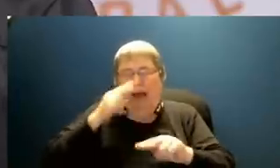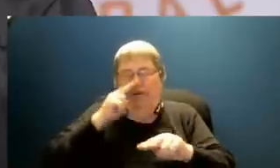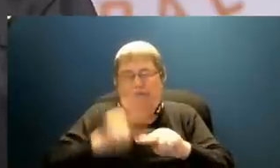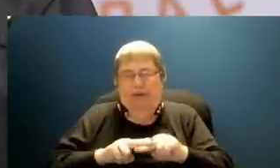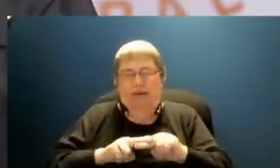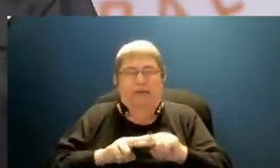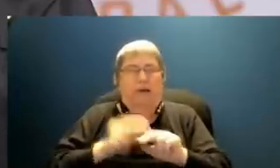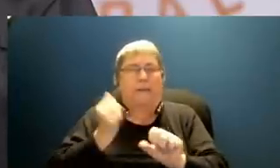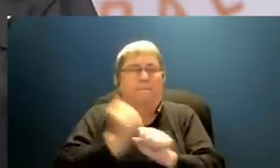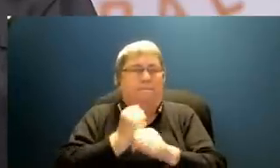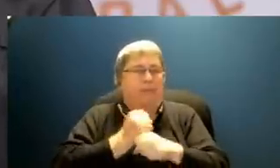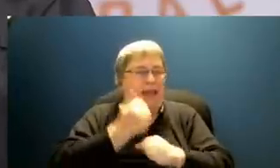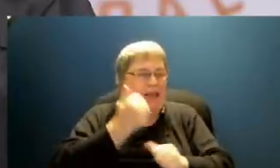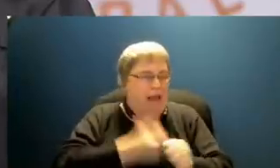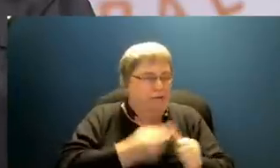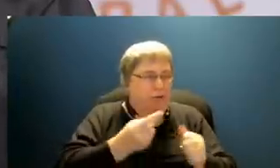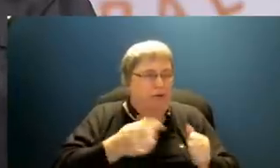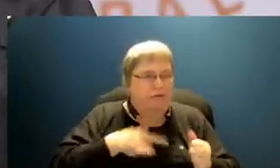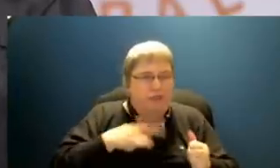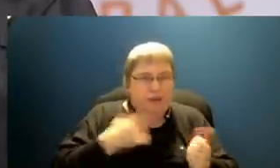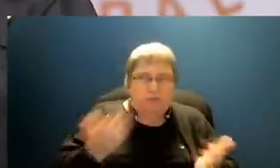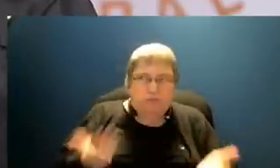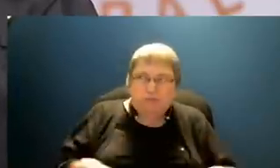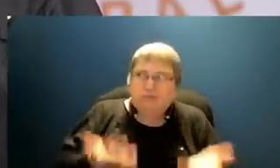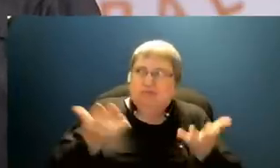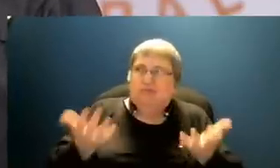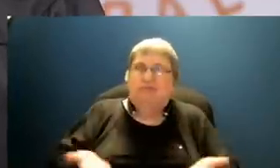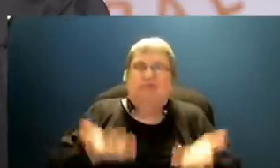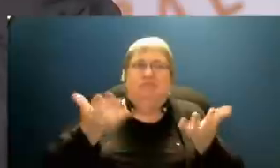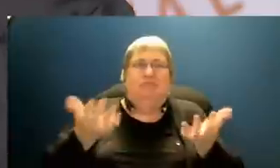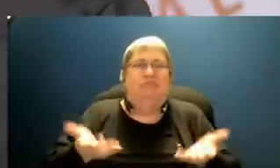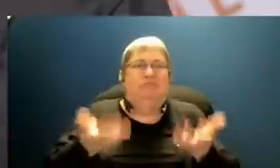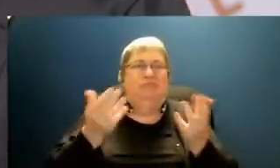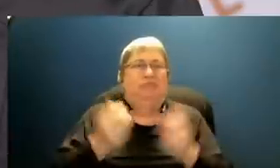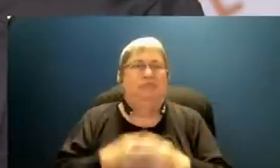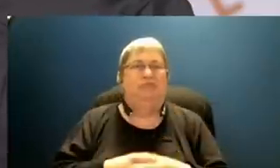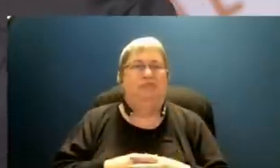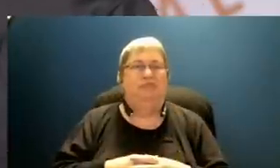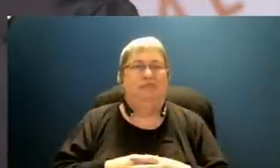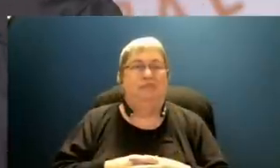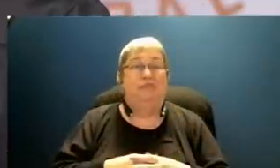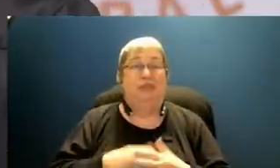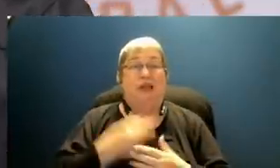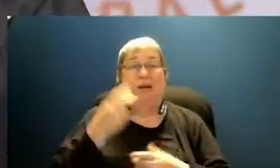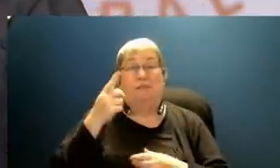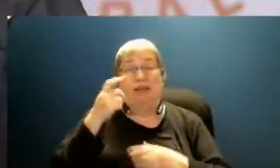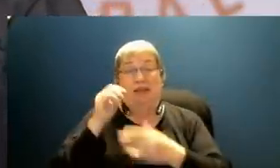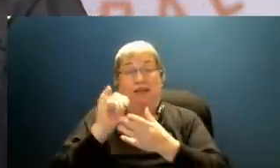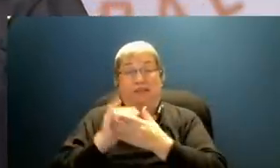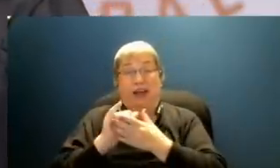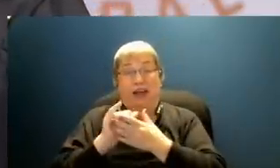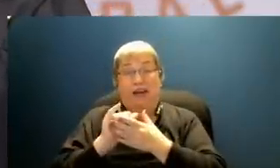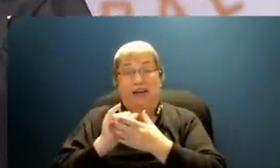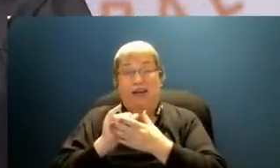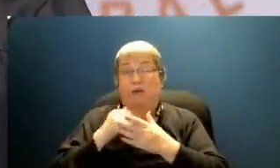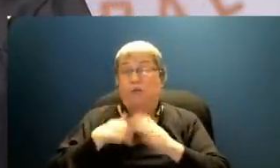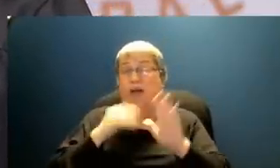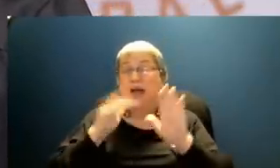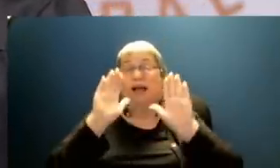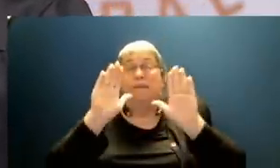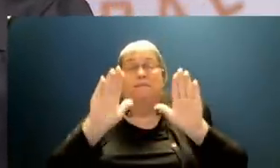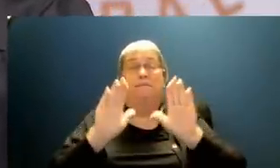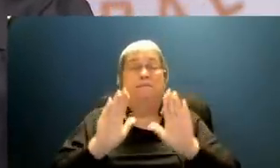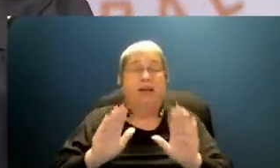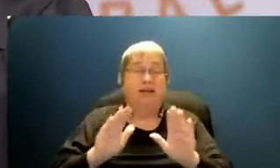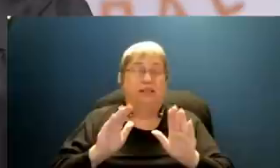around us each and every day. And as a result, there were amazing results and progress that would not